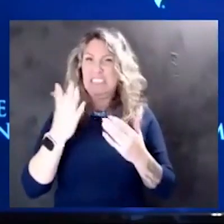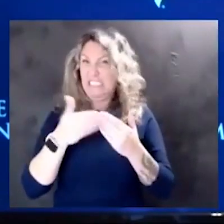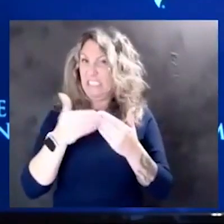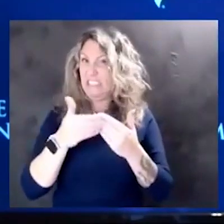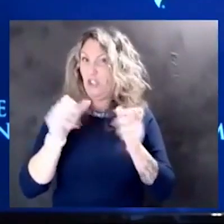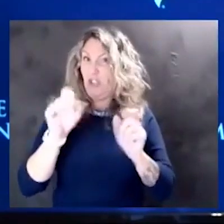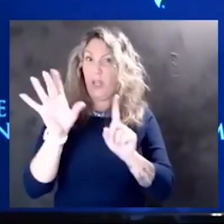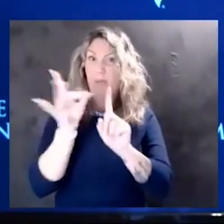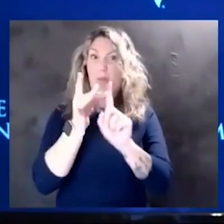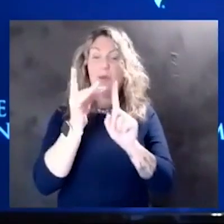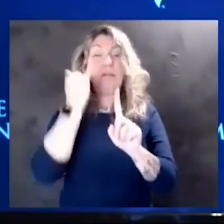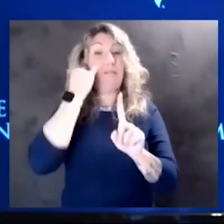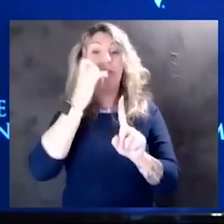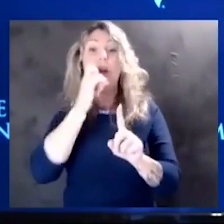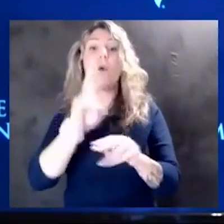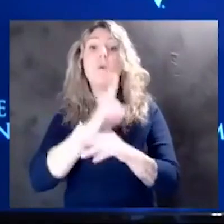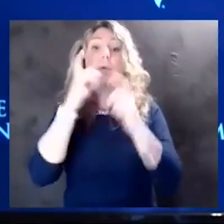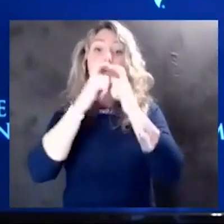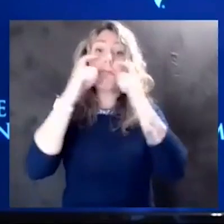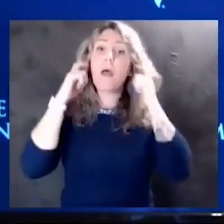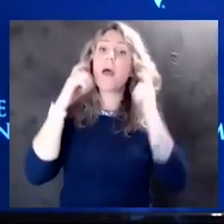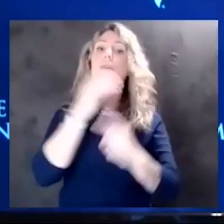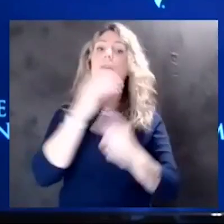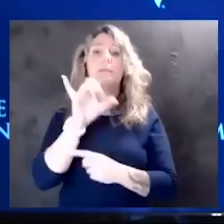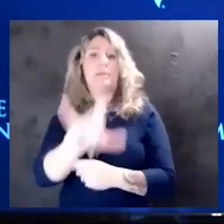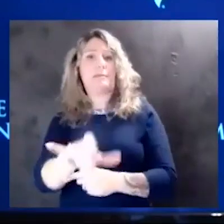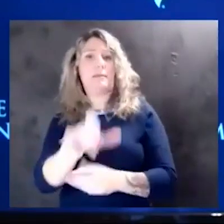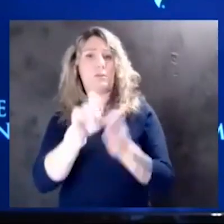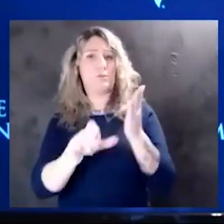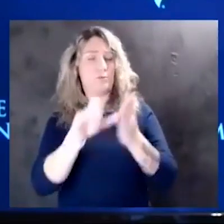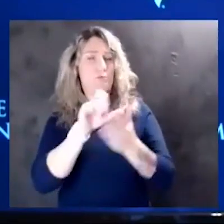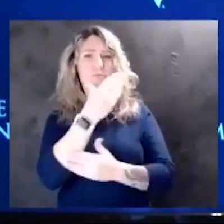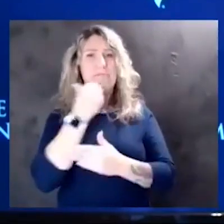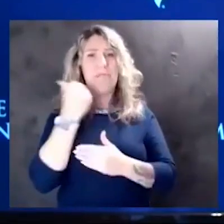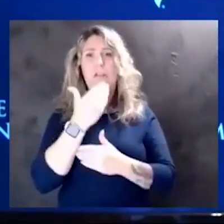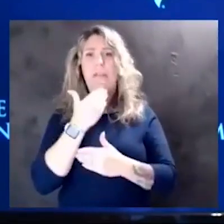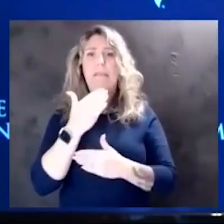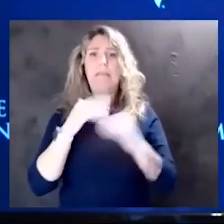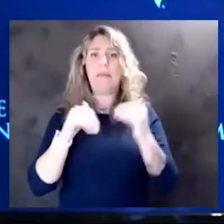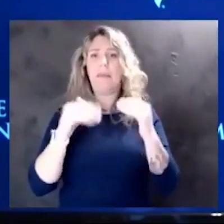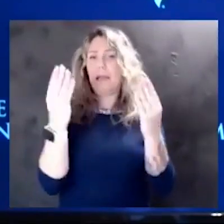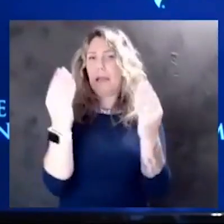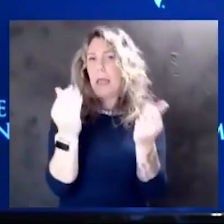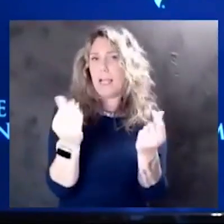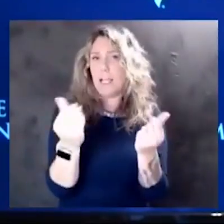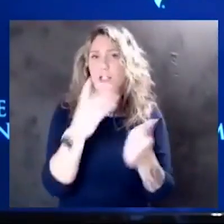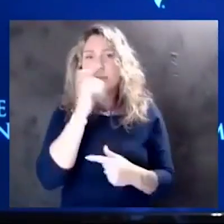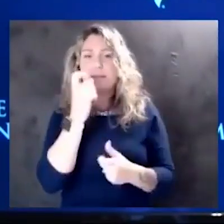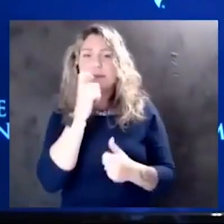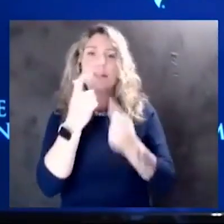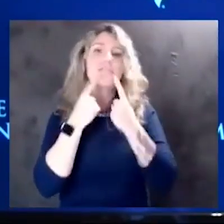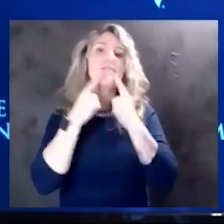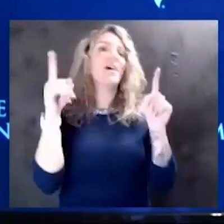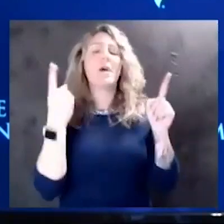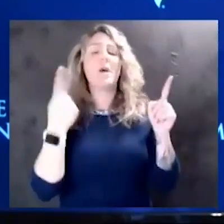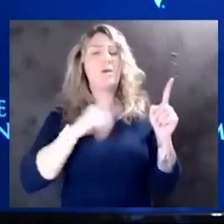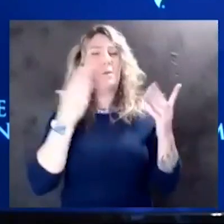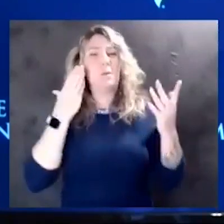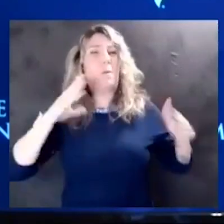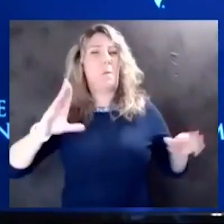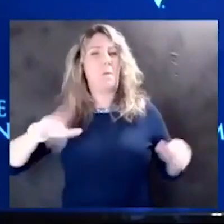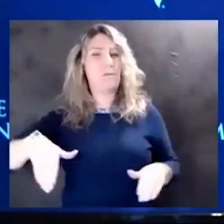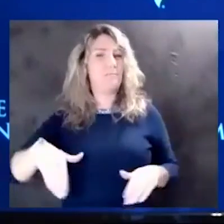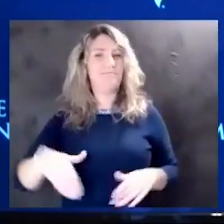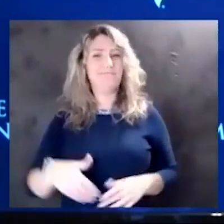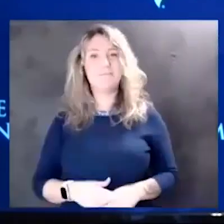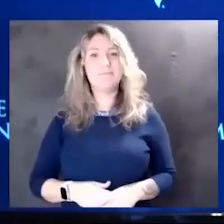postulated the surgical masks are better than the cloth mask, and maybe the cloth mask isn't as effective. I don't think we know that yet. I think the